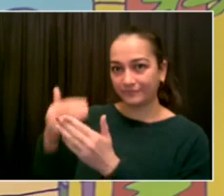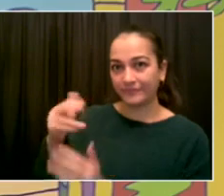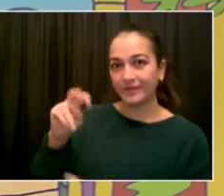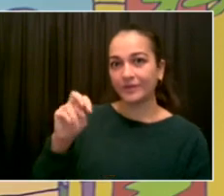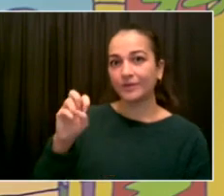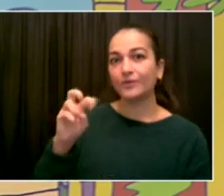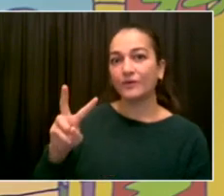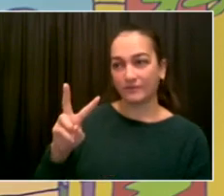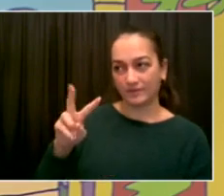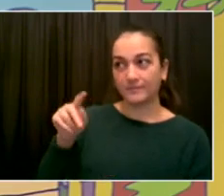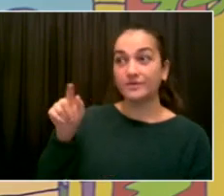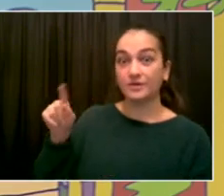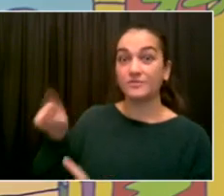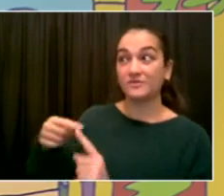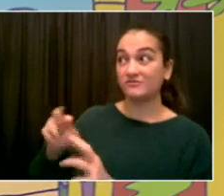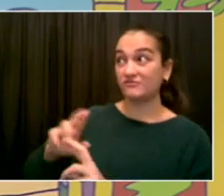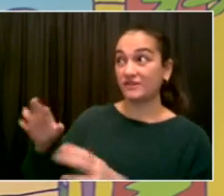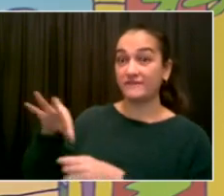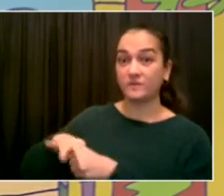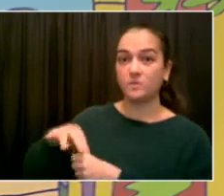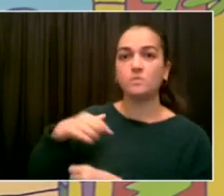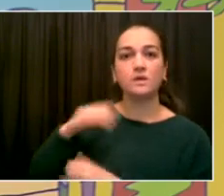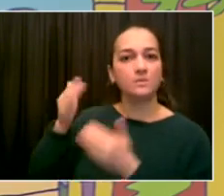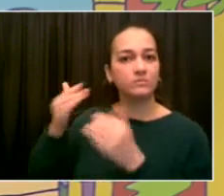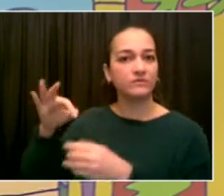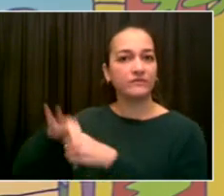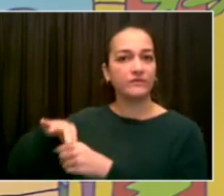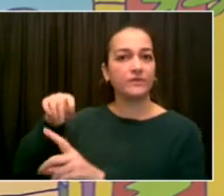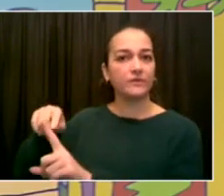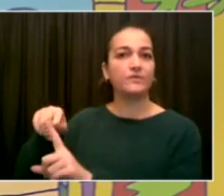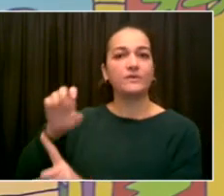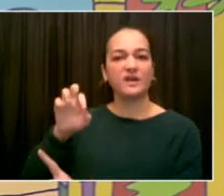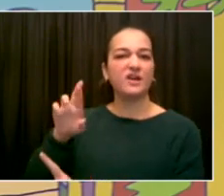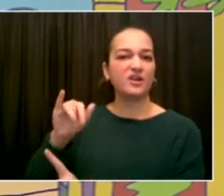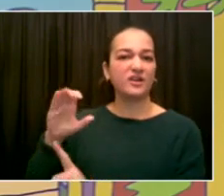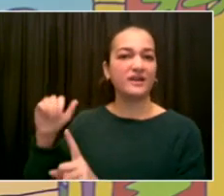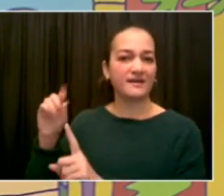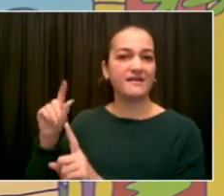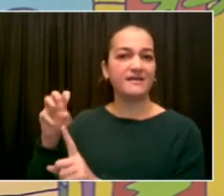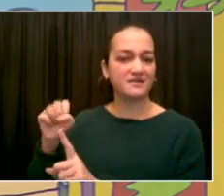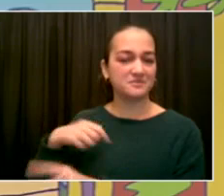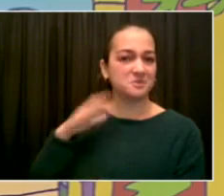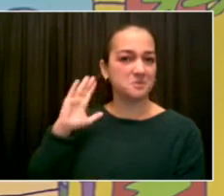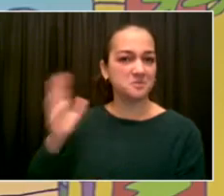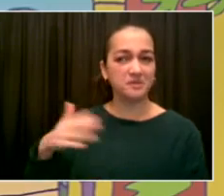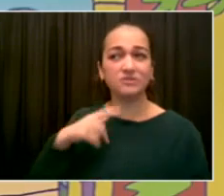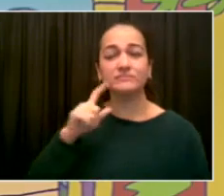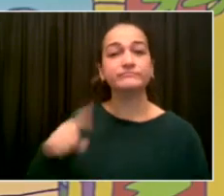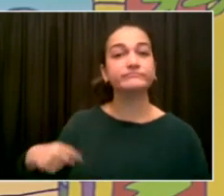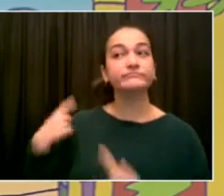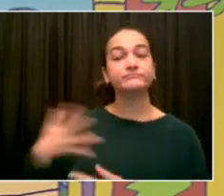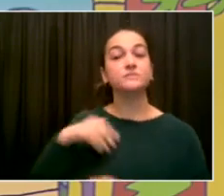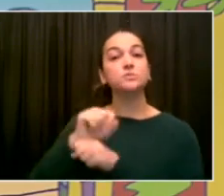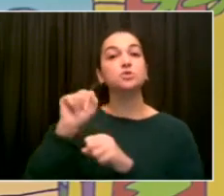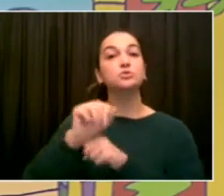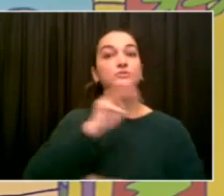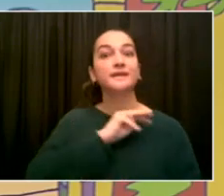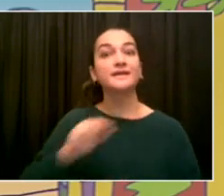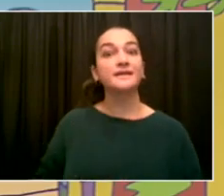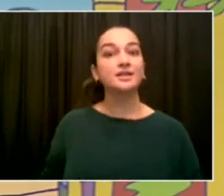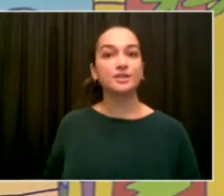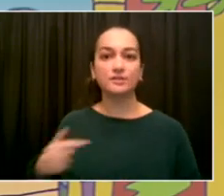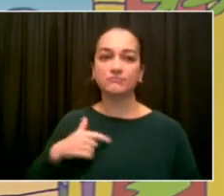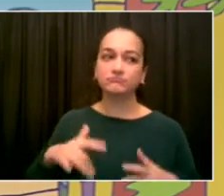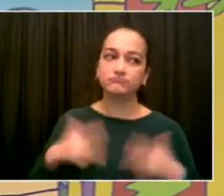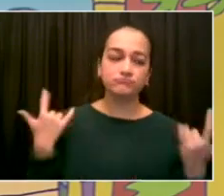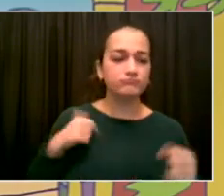done to make this a city that's more fair and inclusive for everyone. But I think Eric's going to be able to take it to the next level, and I'm excited about that. Go ahead,